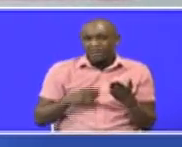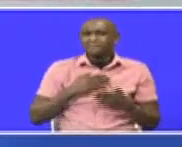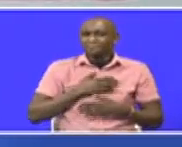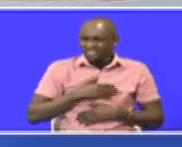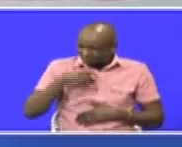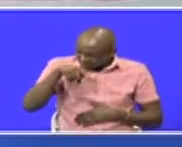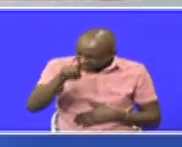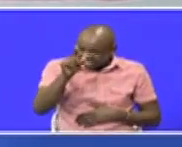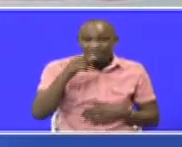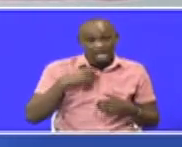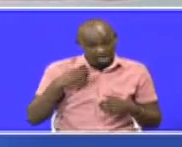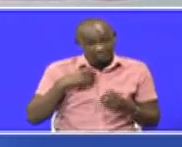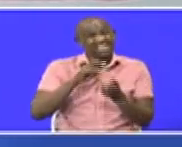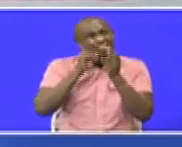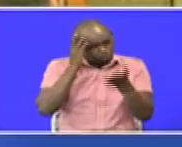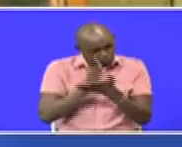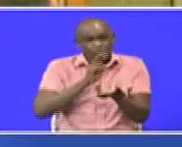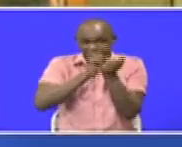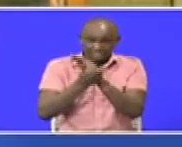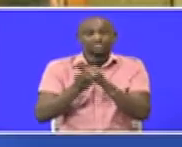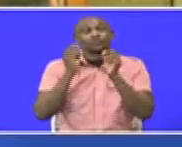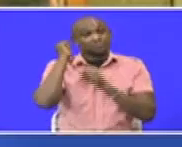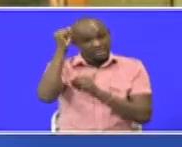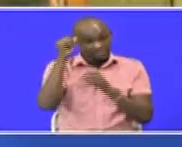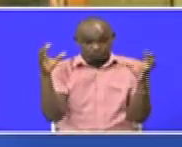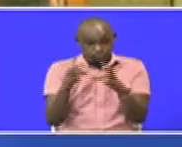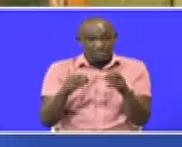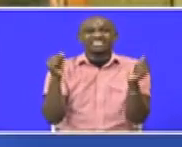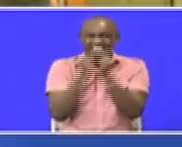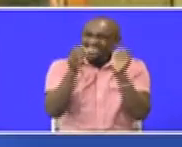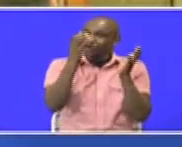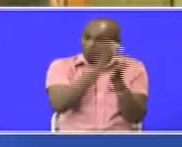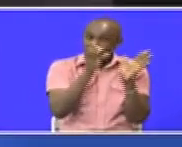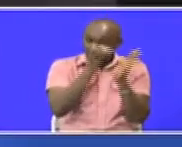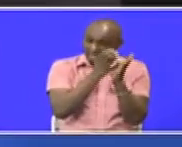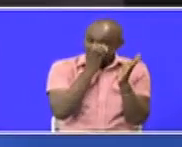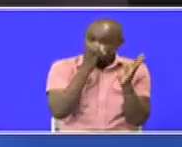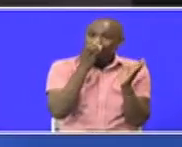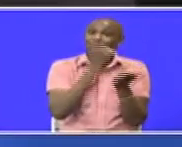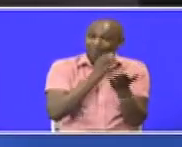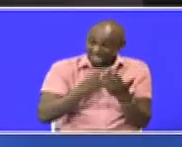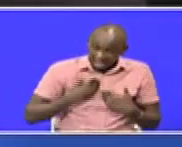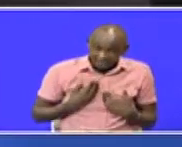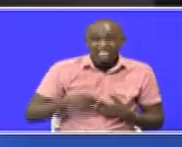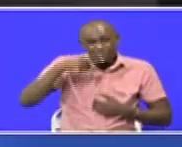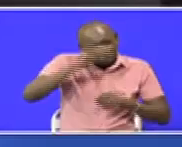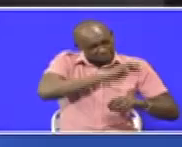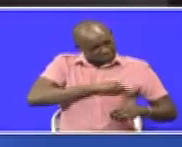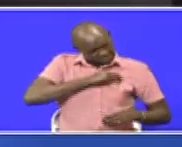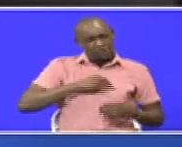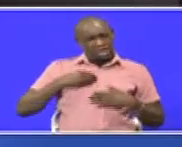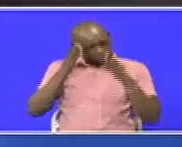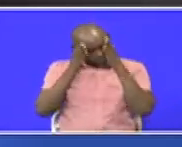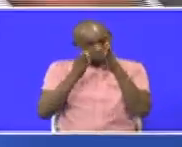his Alliance for Real Change party headquarters and the Ten Commandments. He has confirmed he is still on a mission to